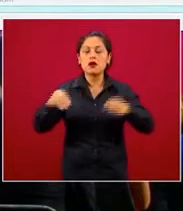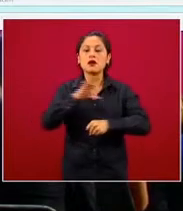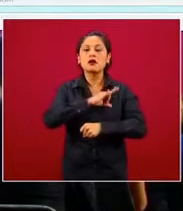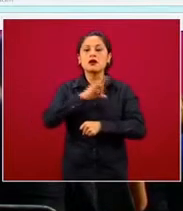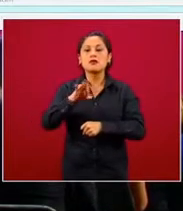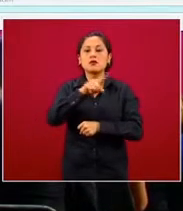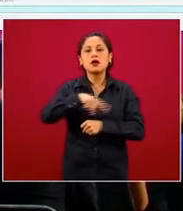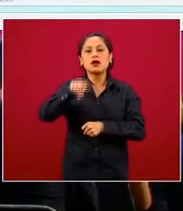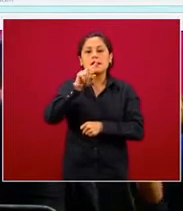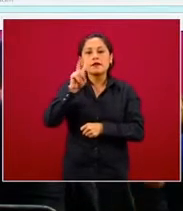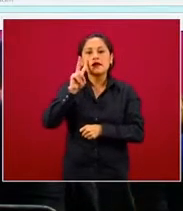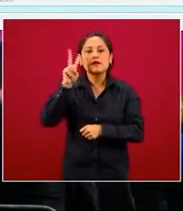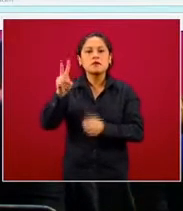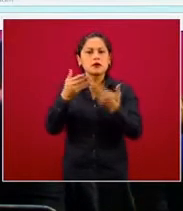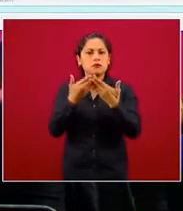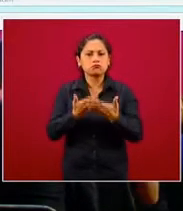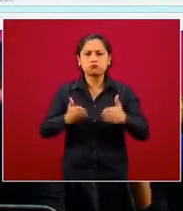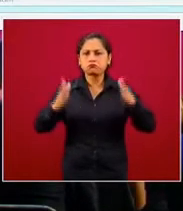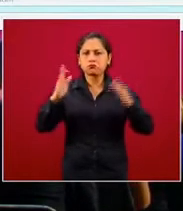them and analyze them.